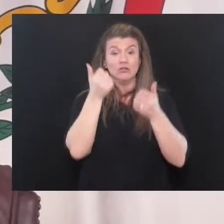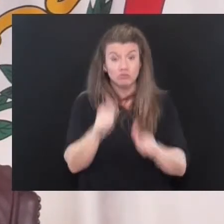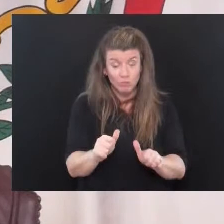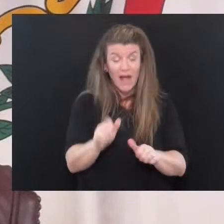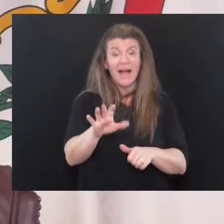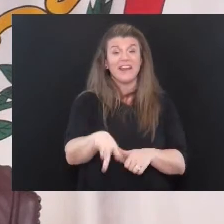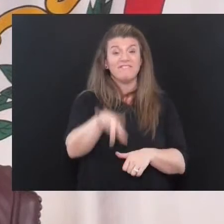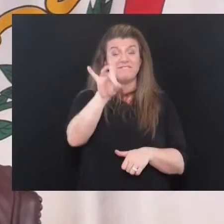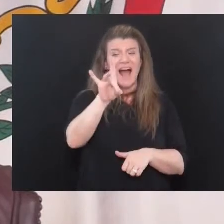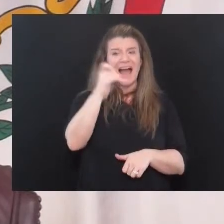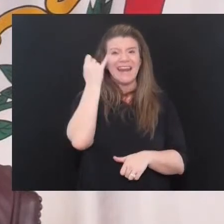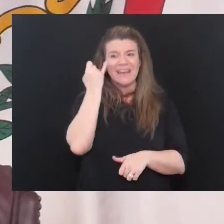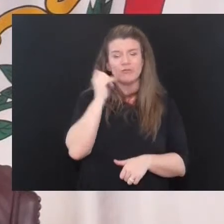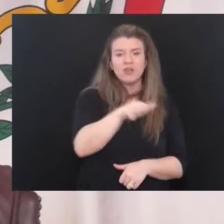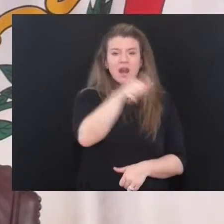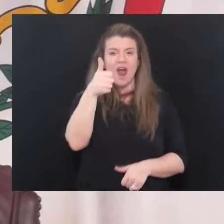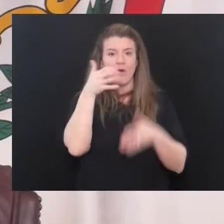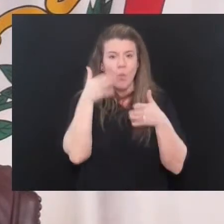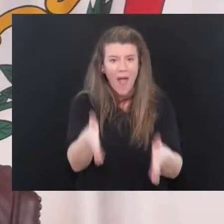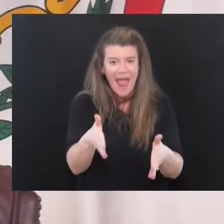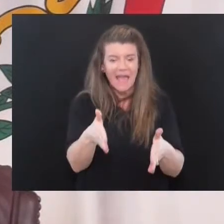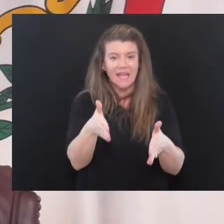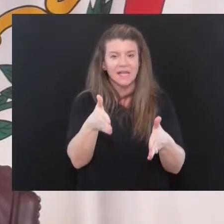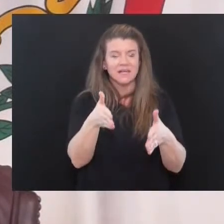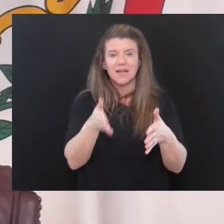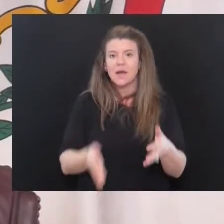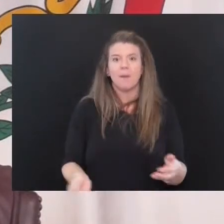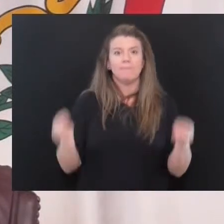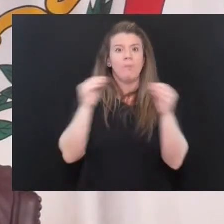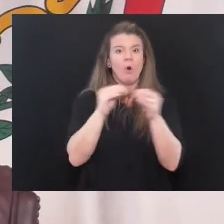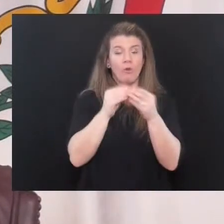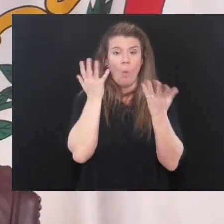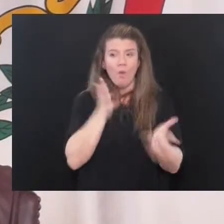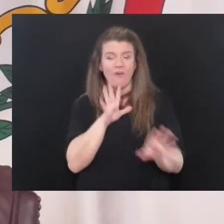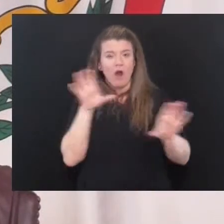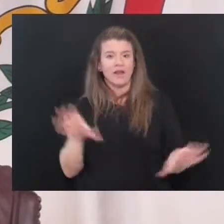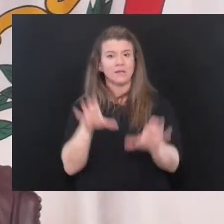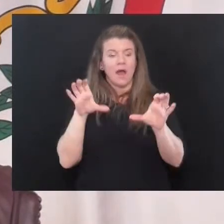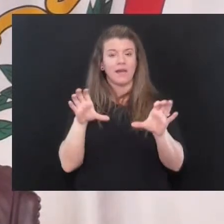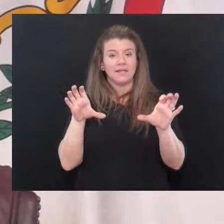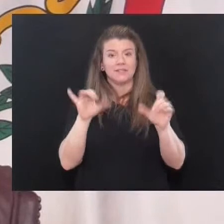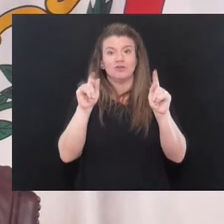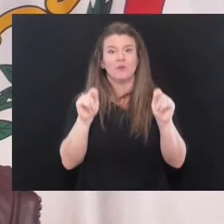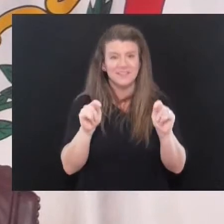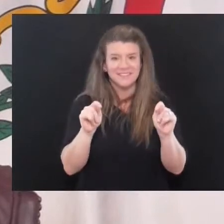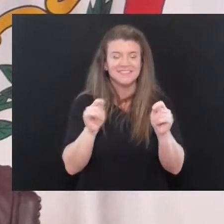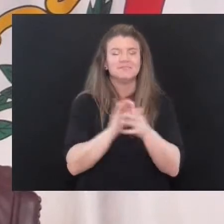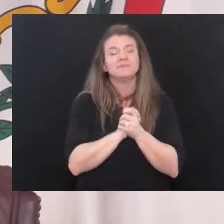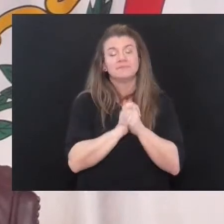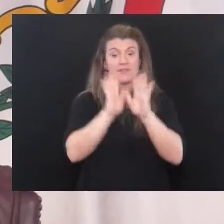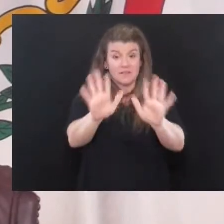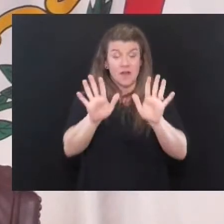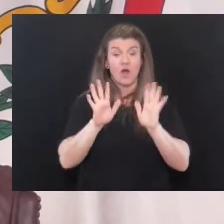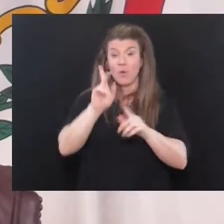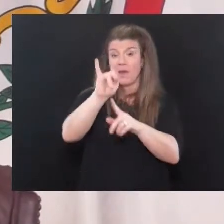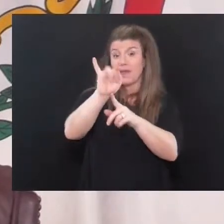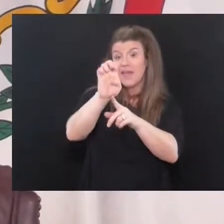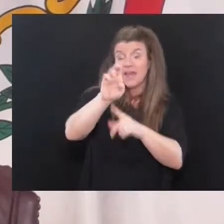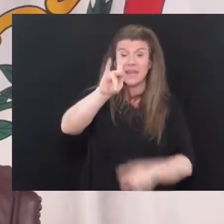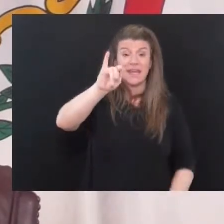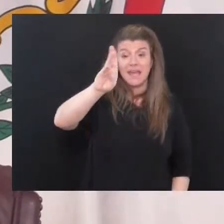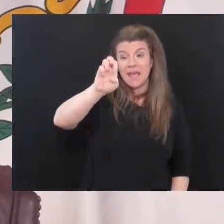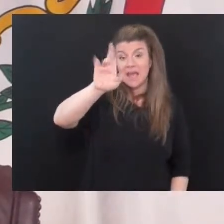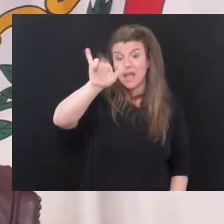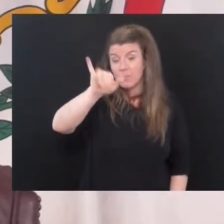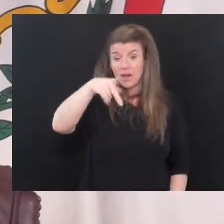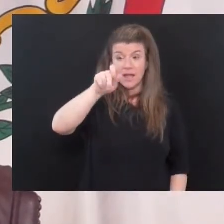find if there's a way beyond what we're doing to really get this done. So Kenny and Kimberly and